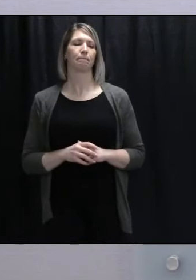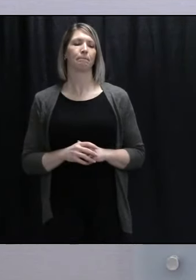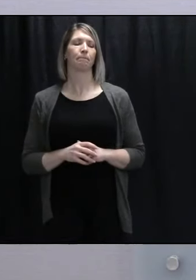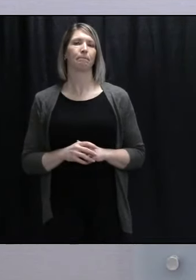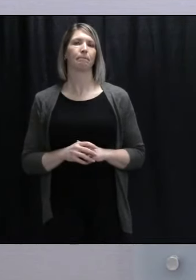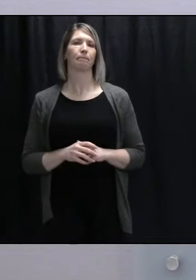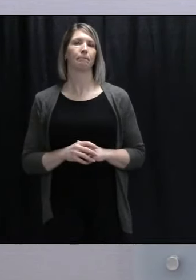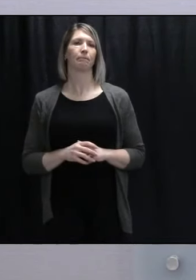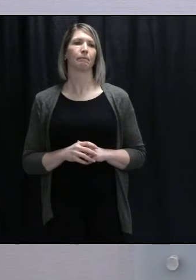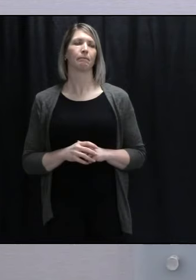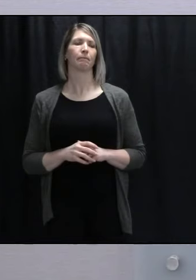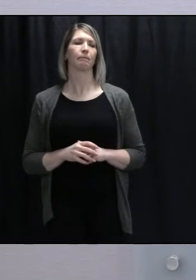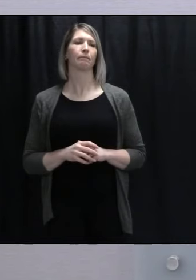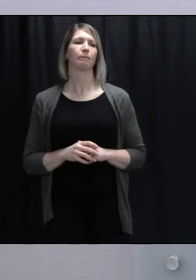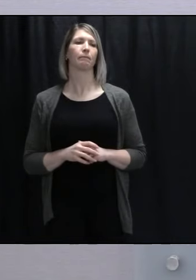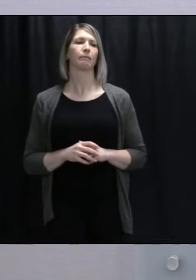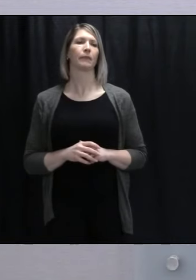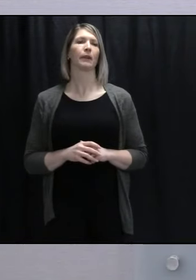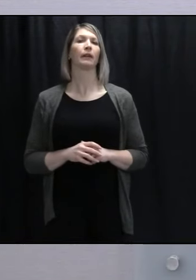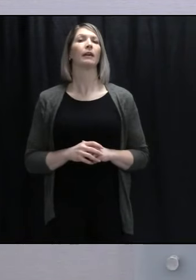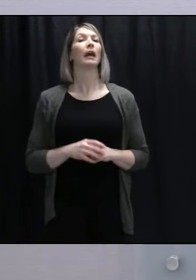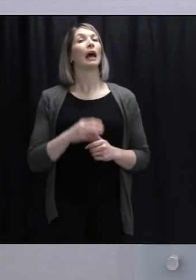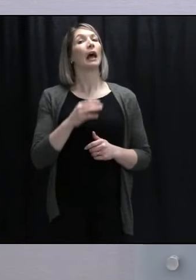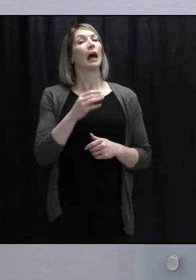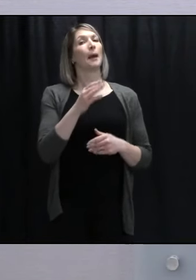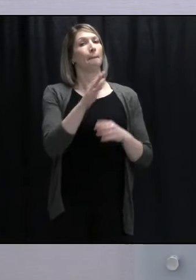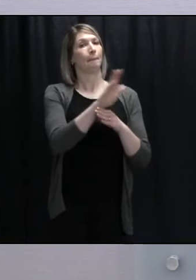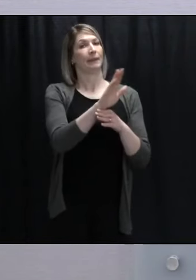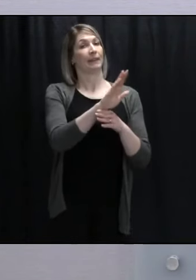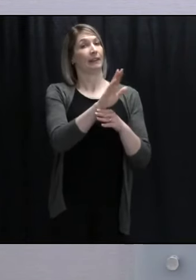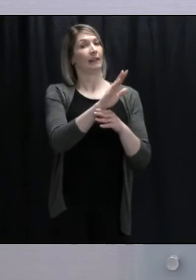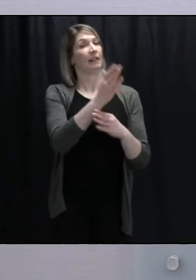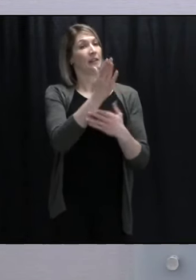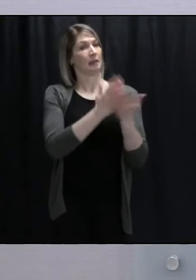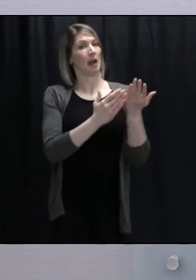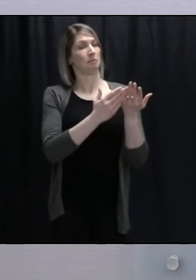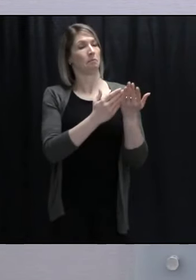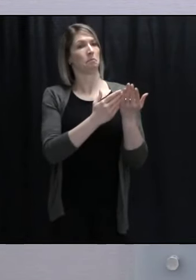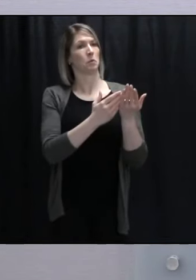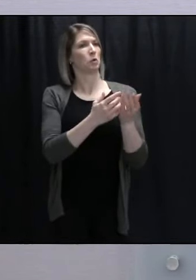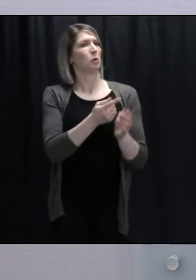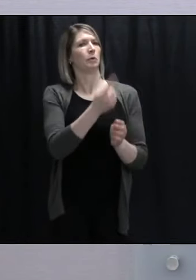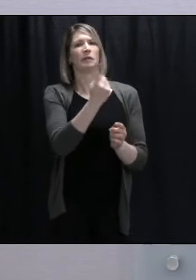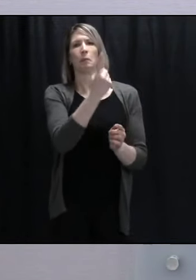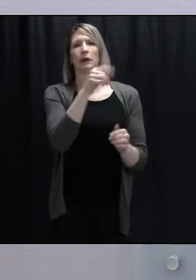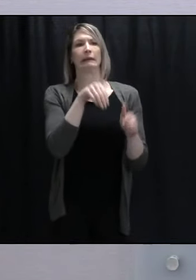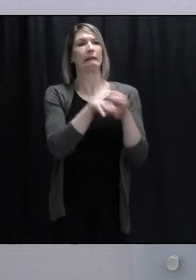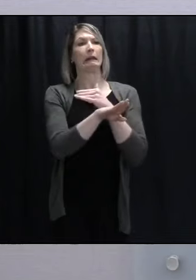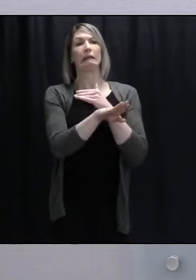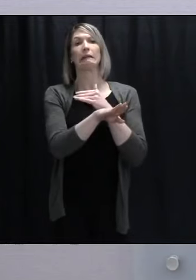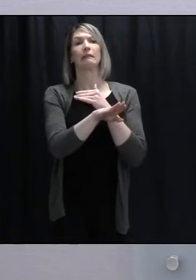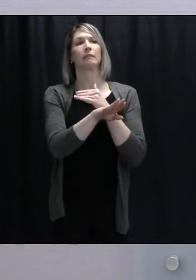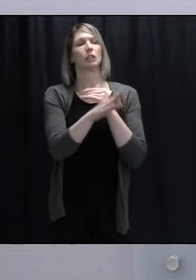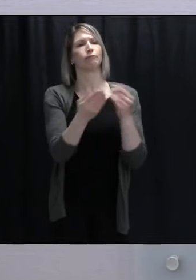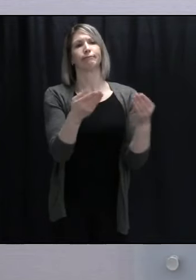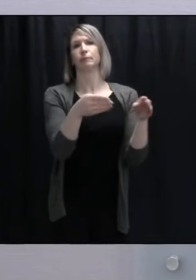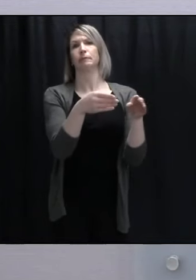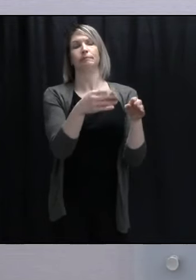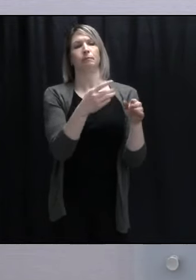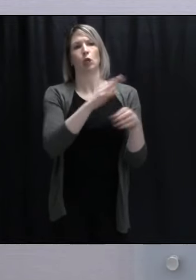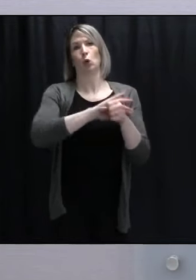aren't businesses who've had confirmed cases of COVID-19 shut down immediately for cleaning, such as the Dominion on Stavanger Drive, for example?